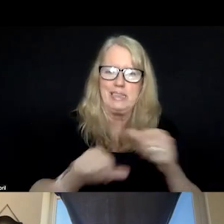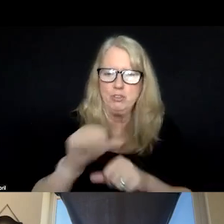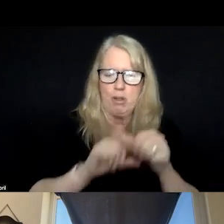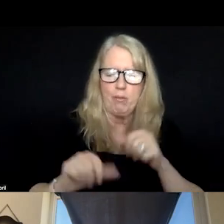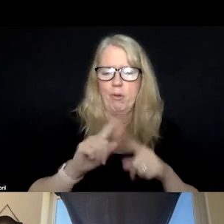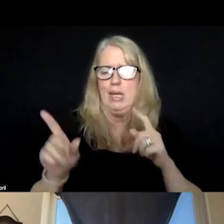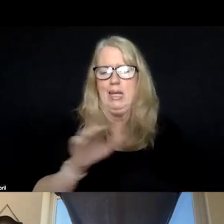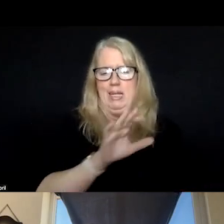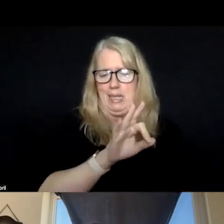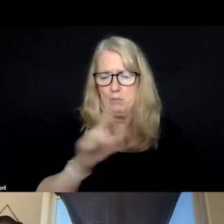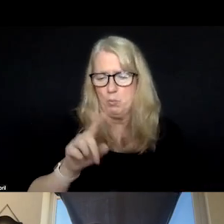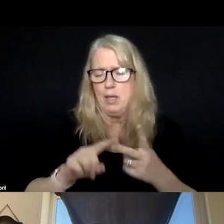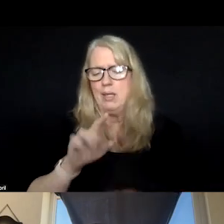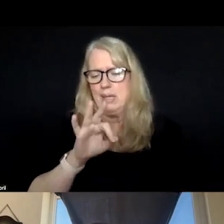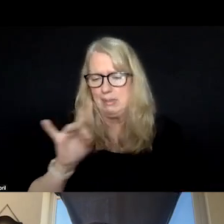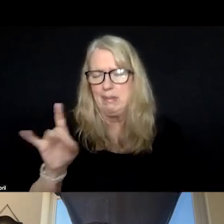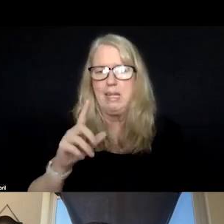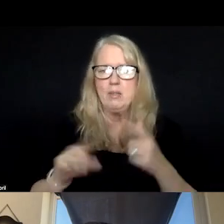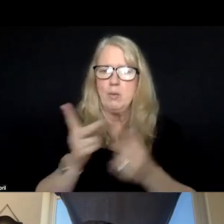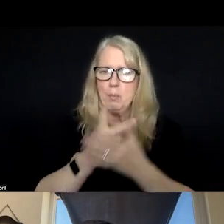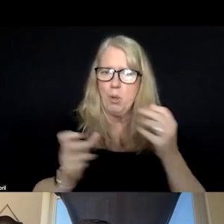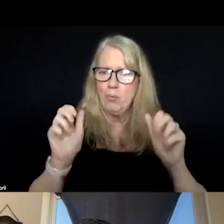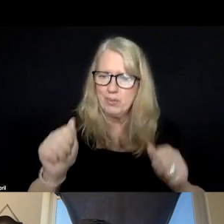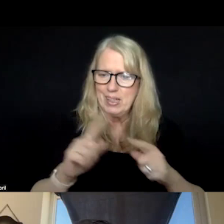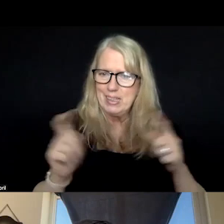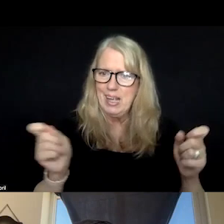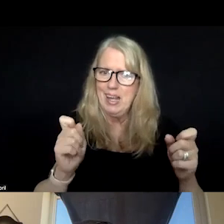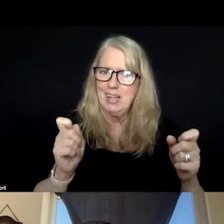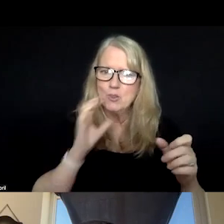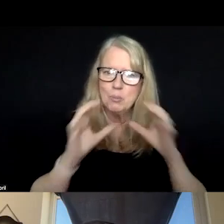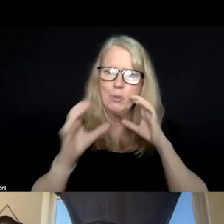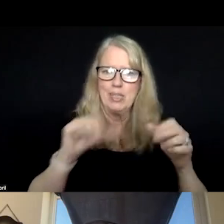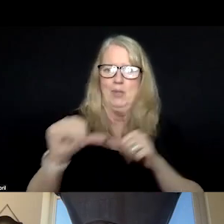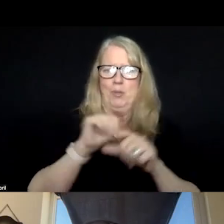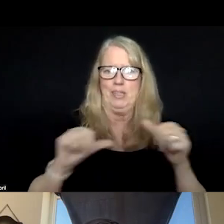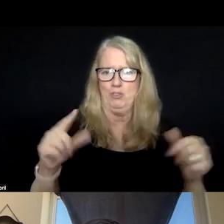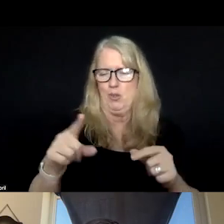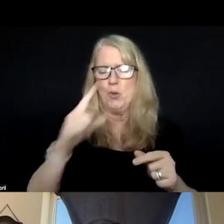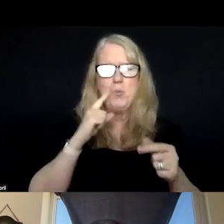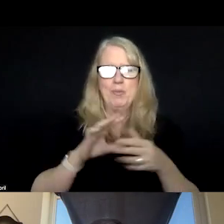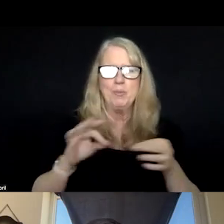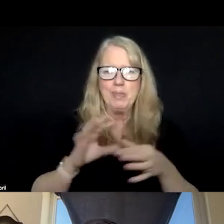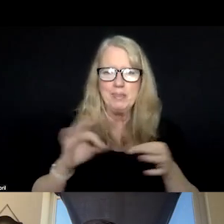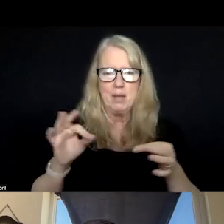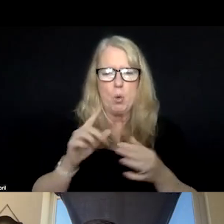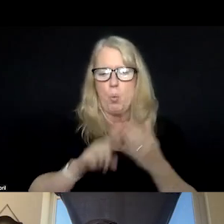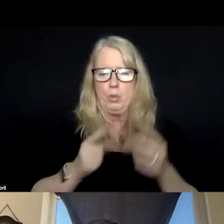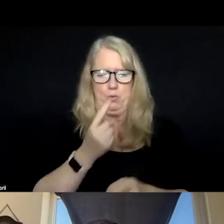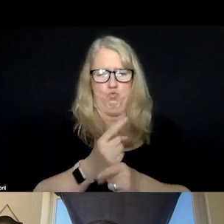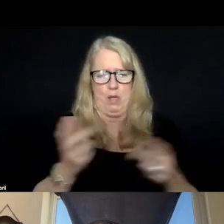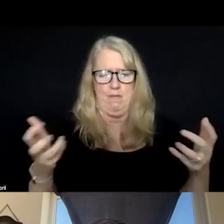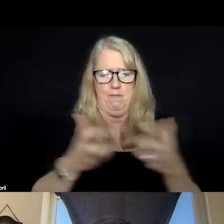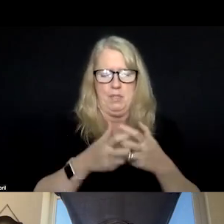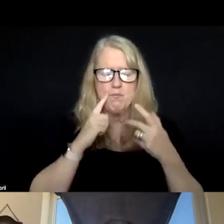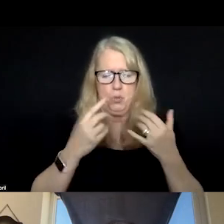911 and 988 to be able to have the capacity to do exactly what was being said of what is the right fit for this